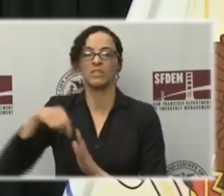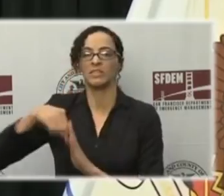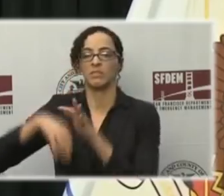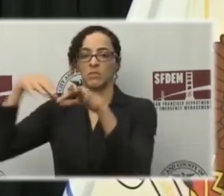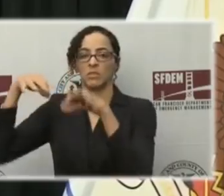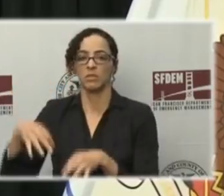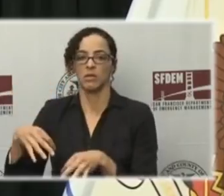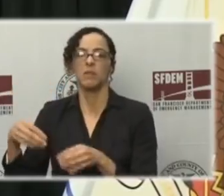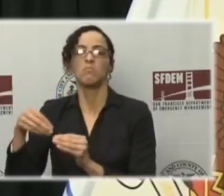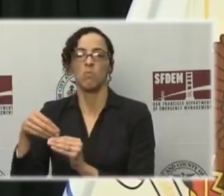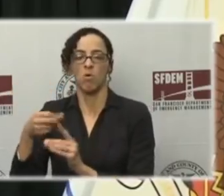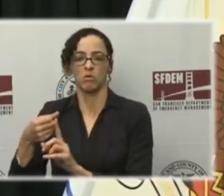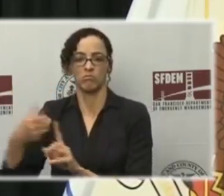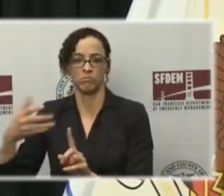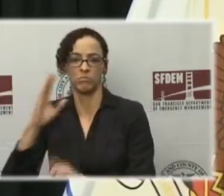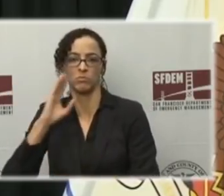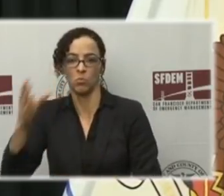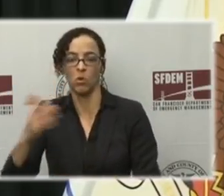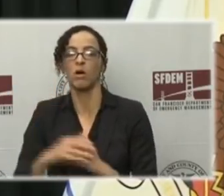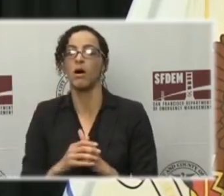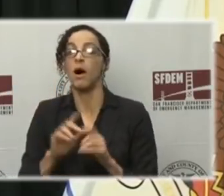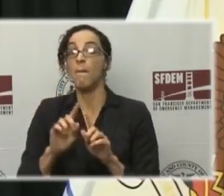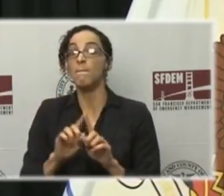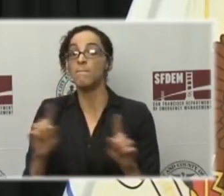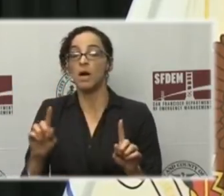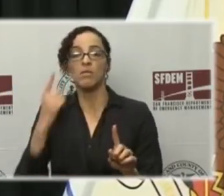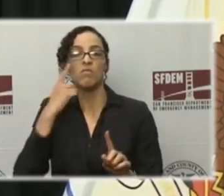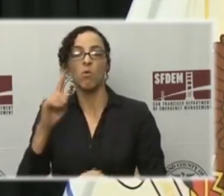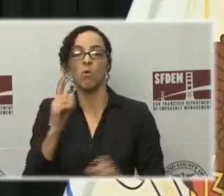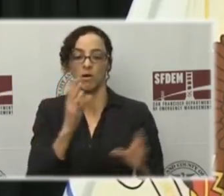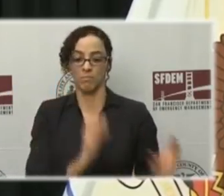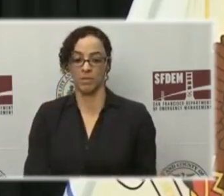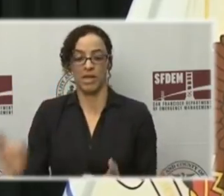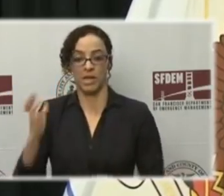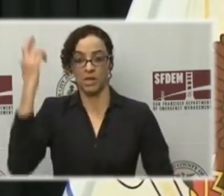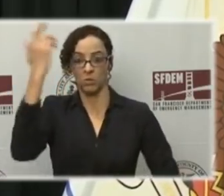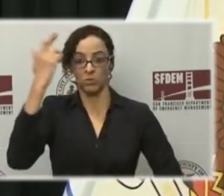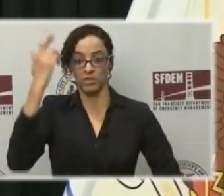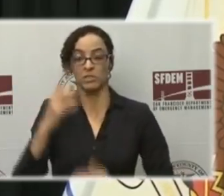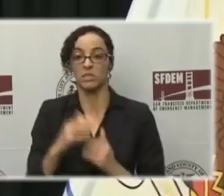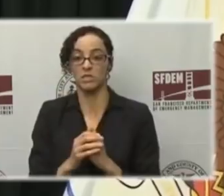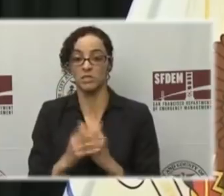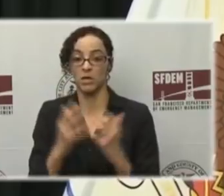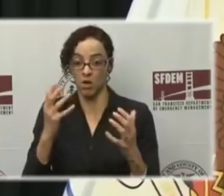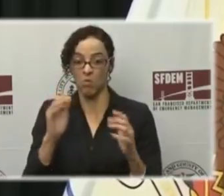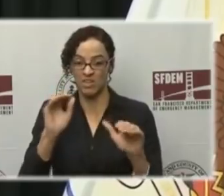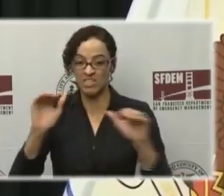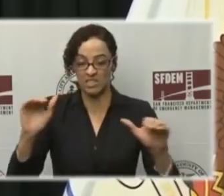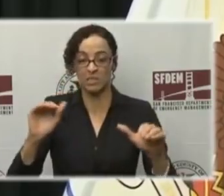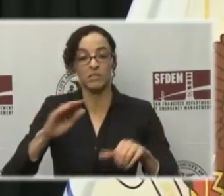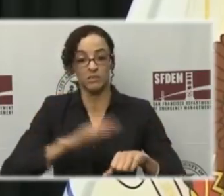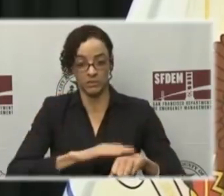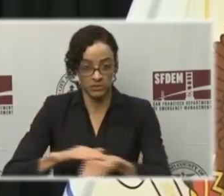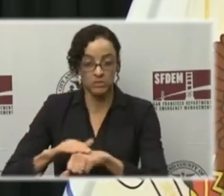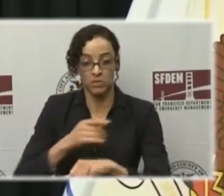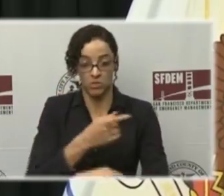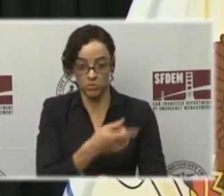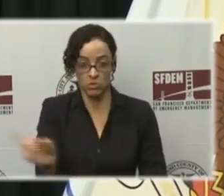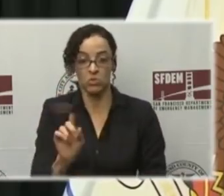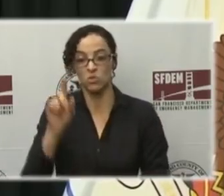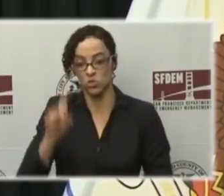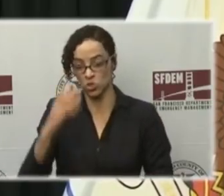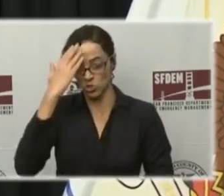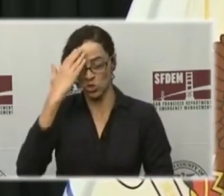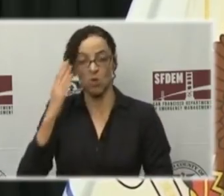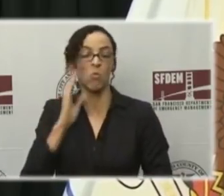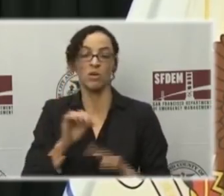sake of planning and so that everyone can begin to know that this is going to continue to have an impact, you should